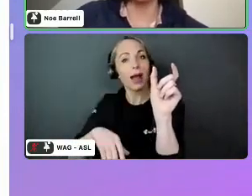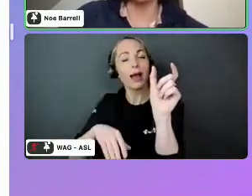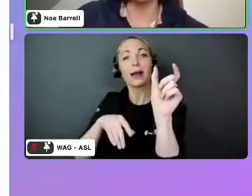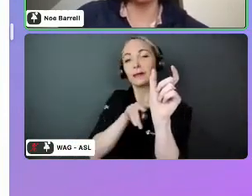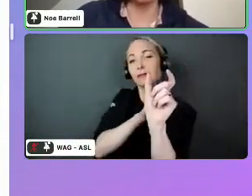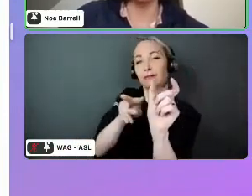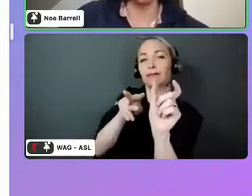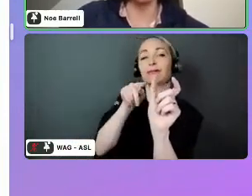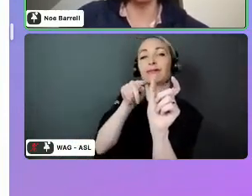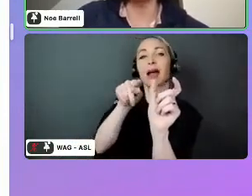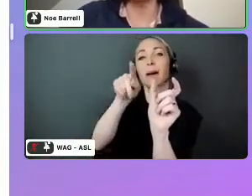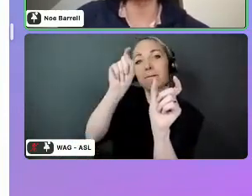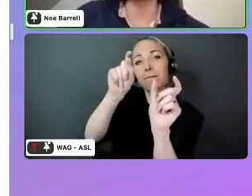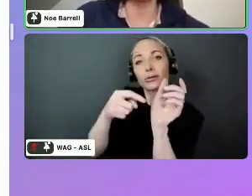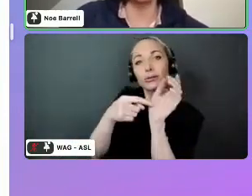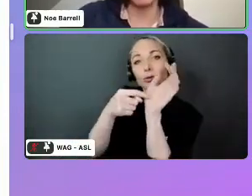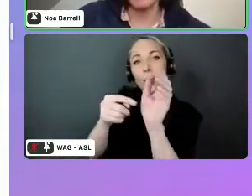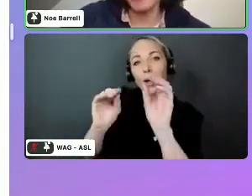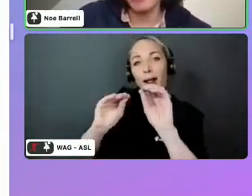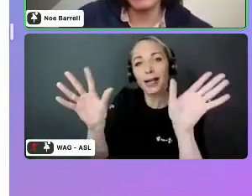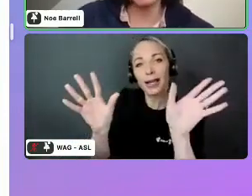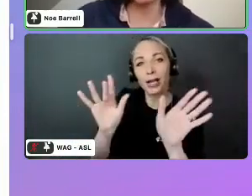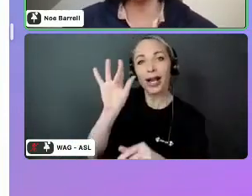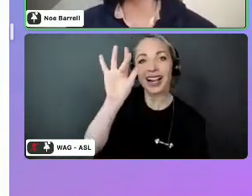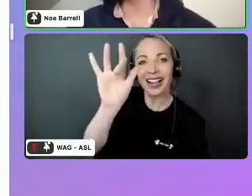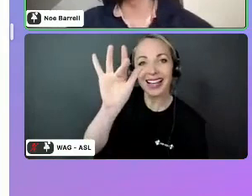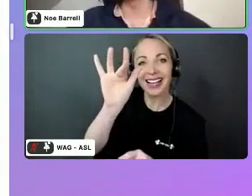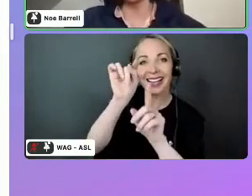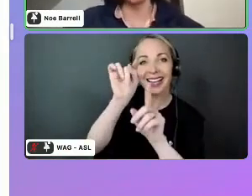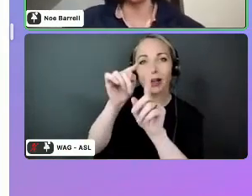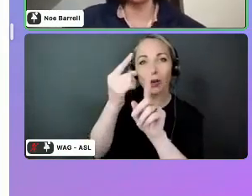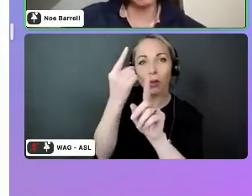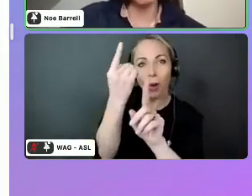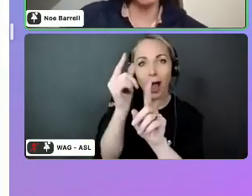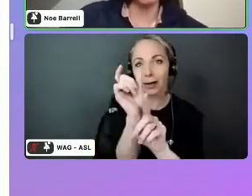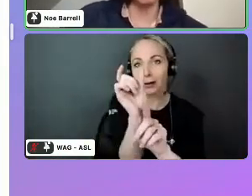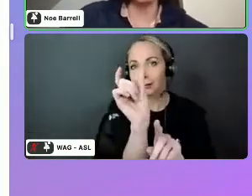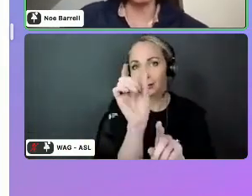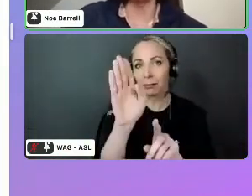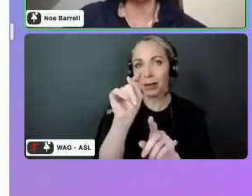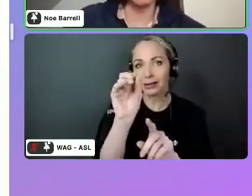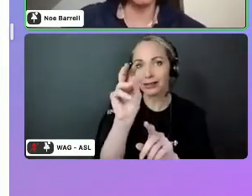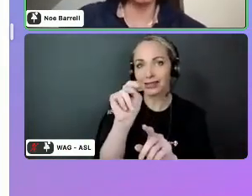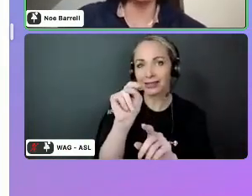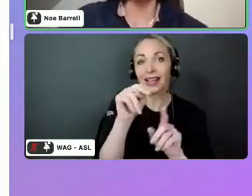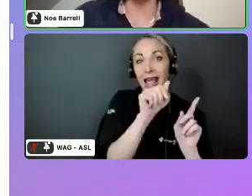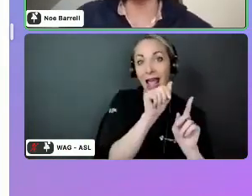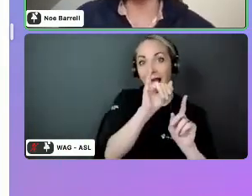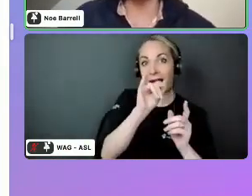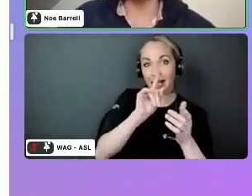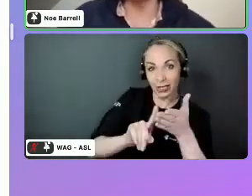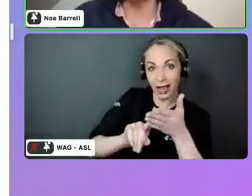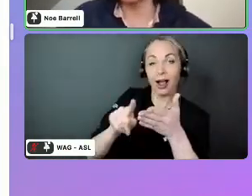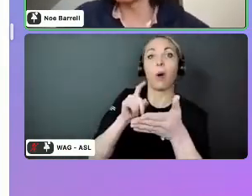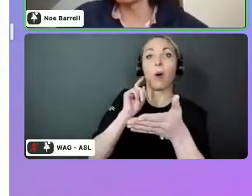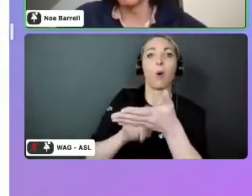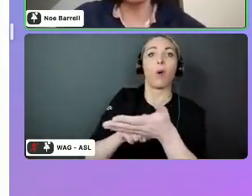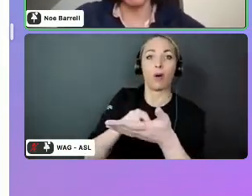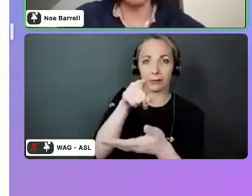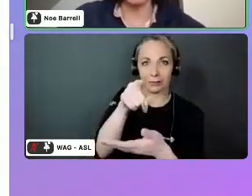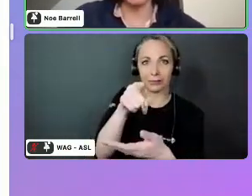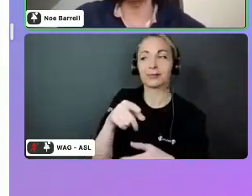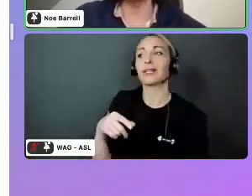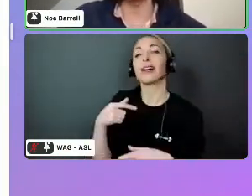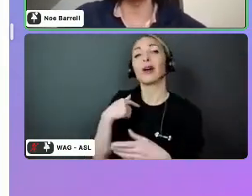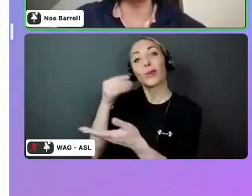them a question based on what our AI thinks is going on. And so we say the calculated role for this element is button, but